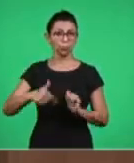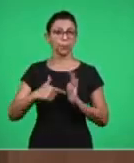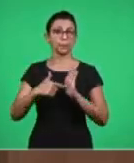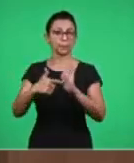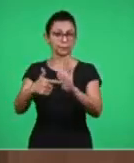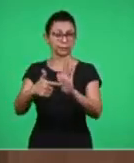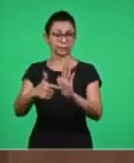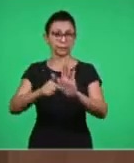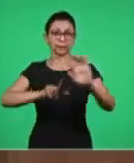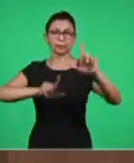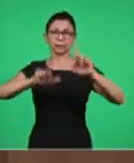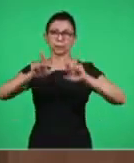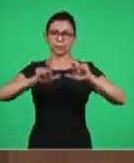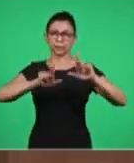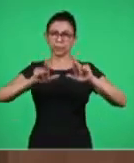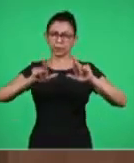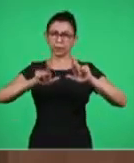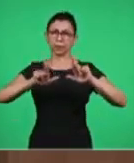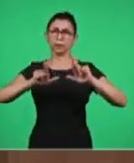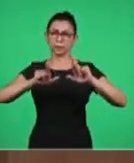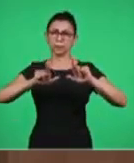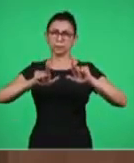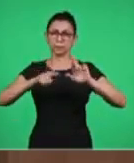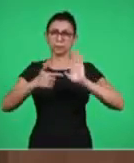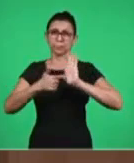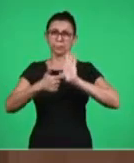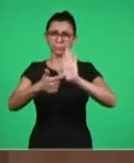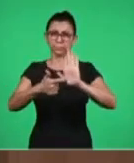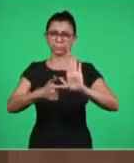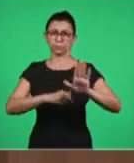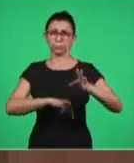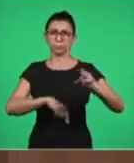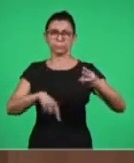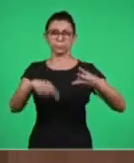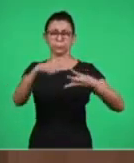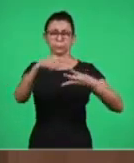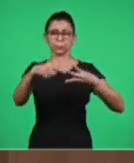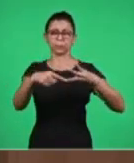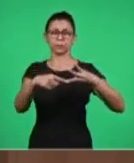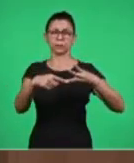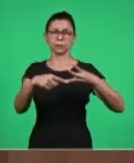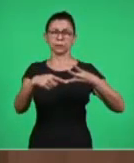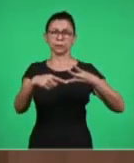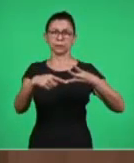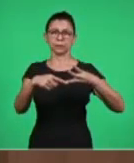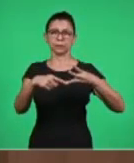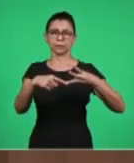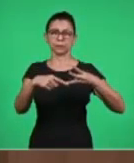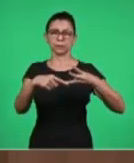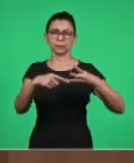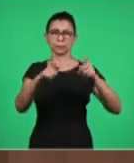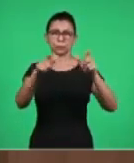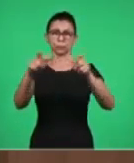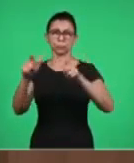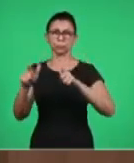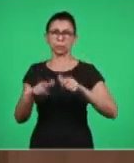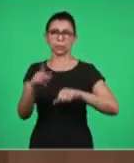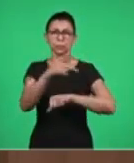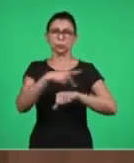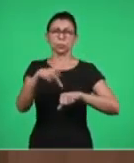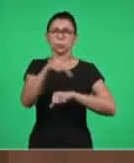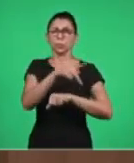retransmit on TV, on the same TV network, because in three parts of the country, the